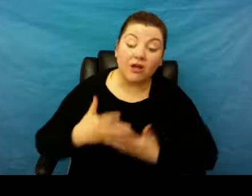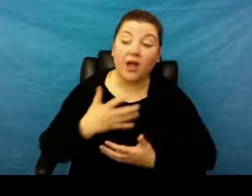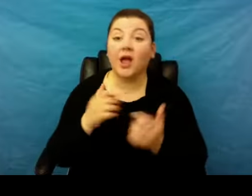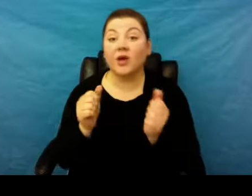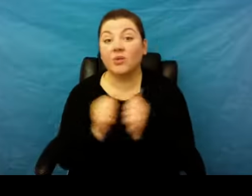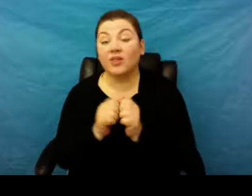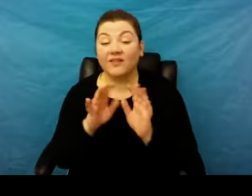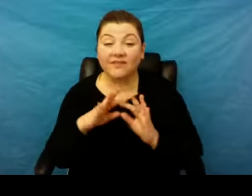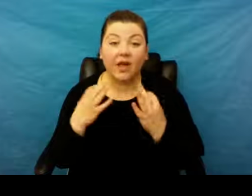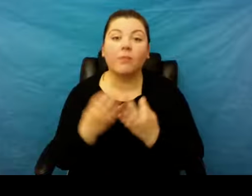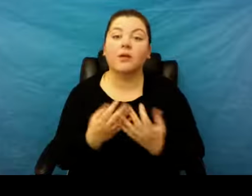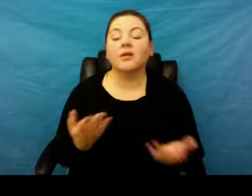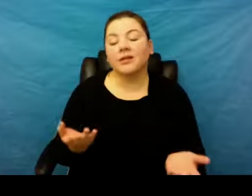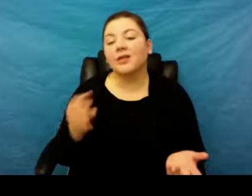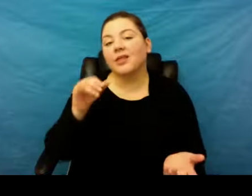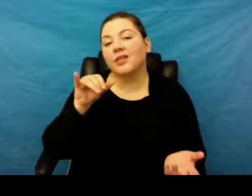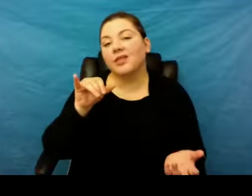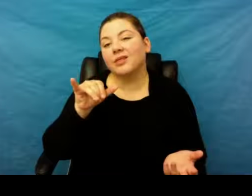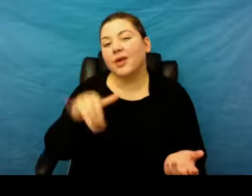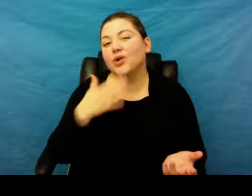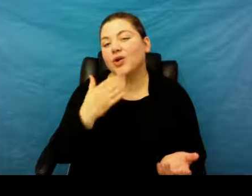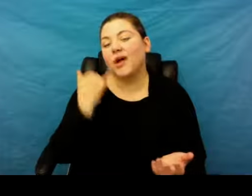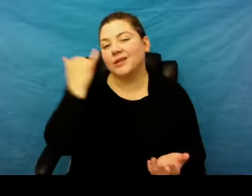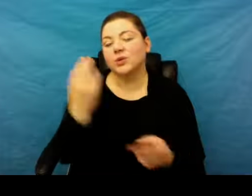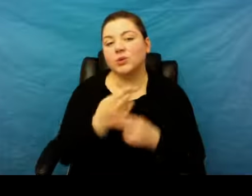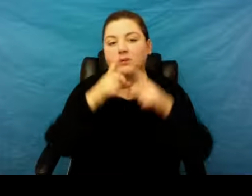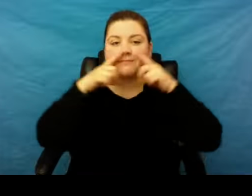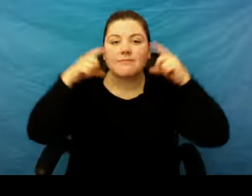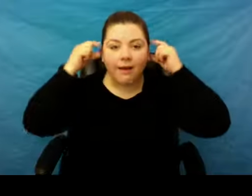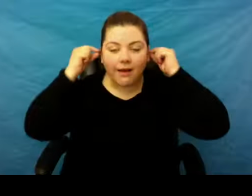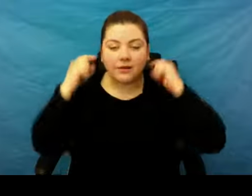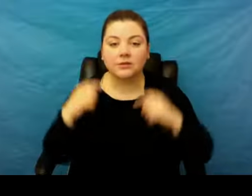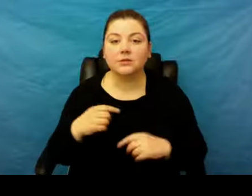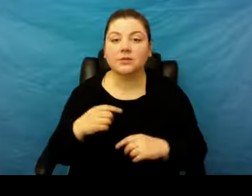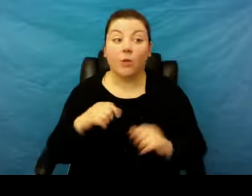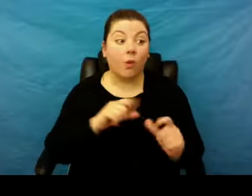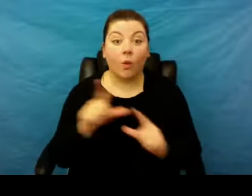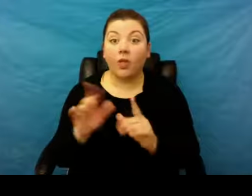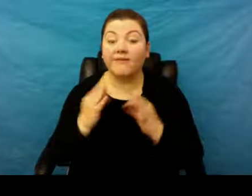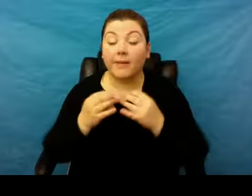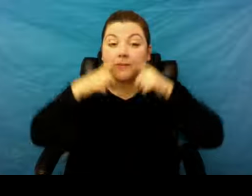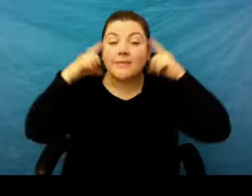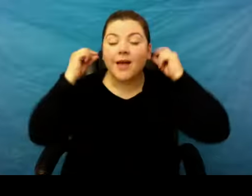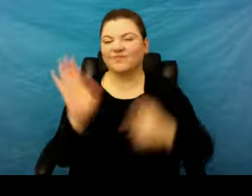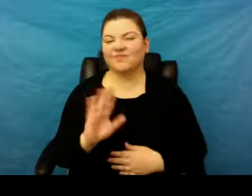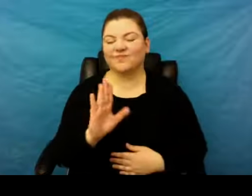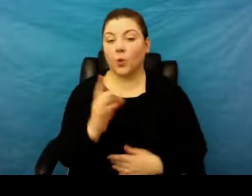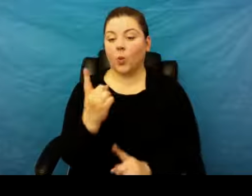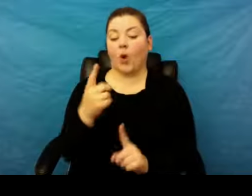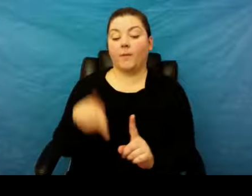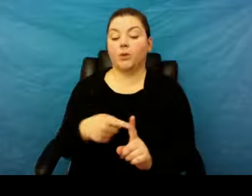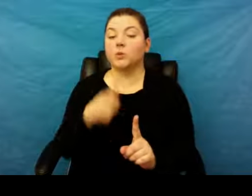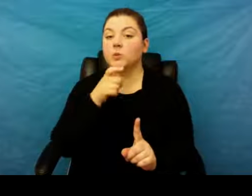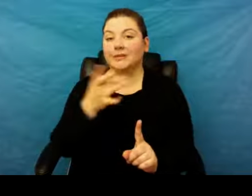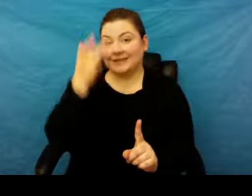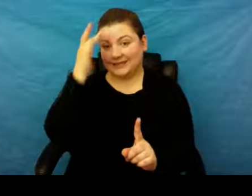reason is you want to put the mask on the person who's sick. And so if in our apartment, if I was sick and I had to come out and interact with